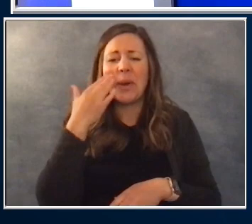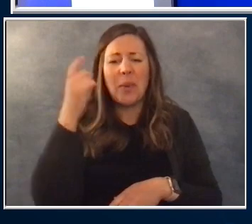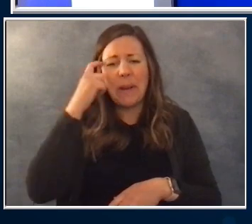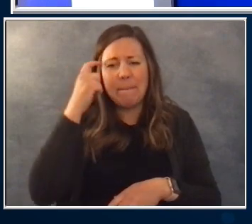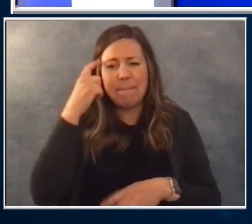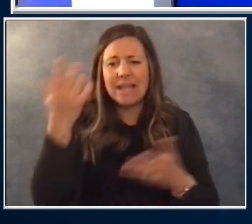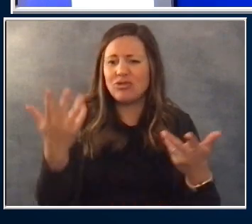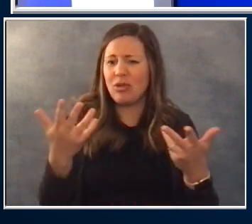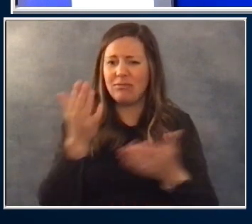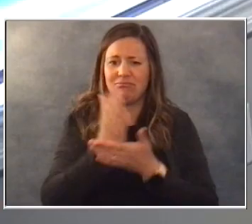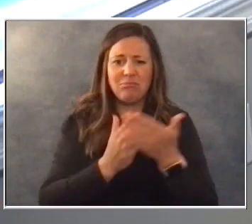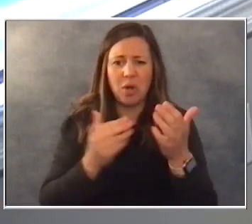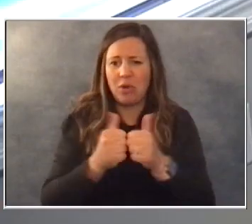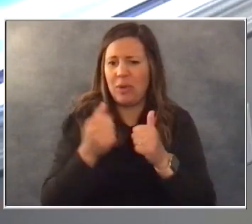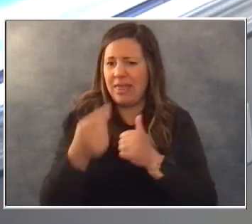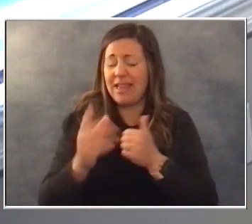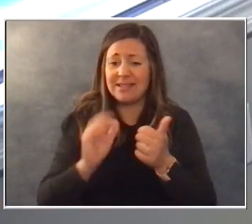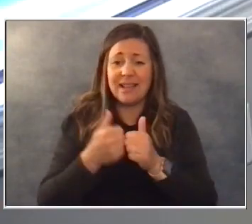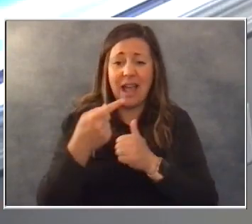all?